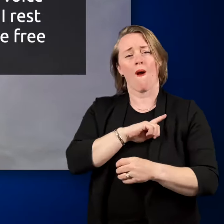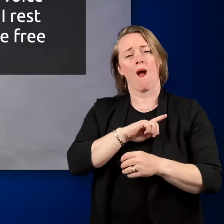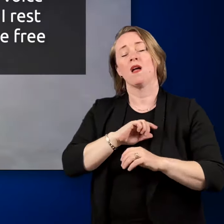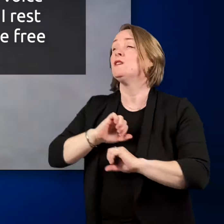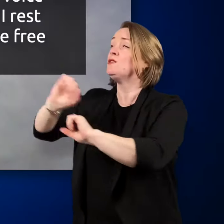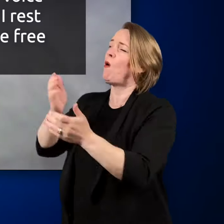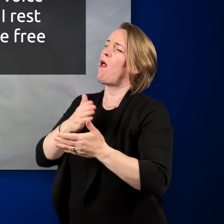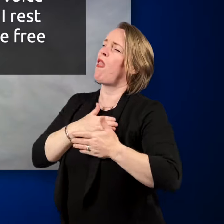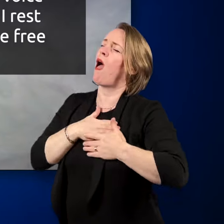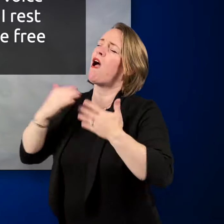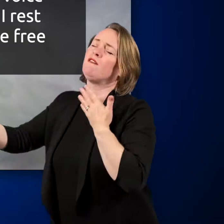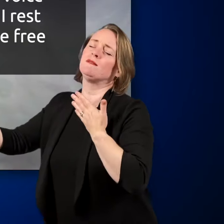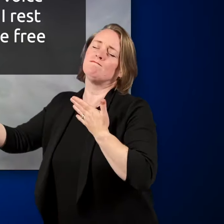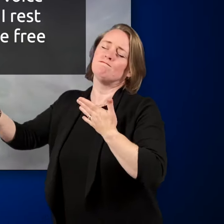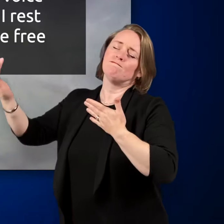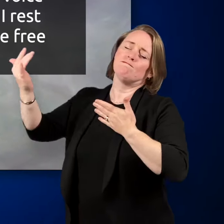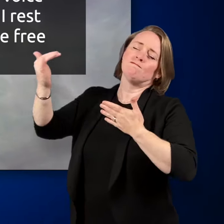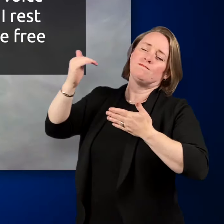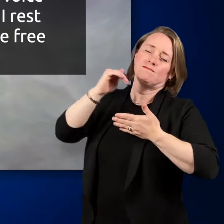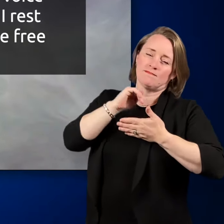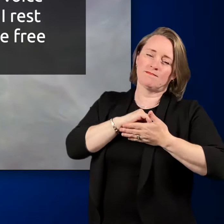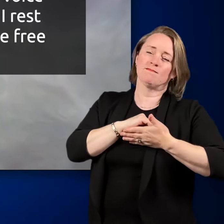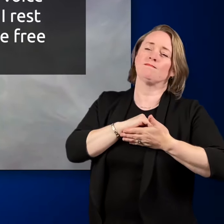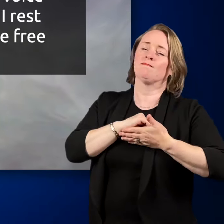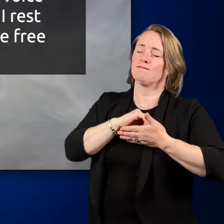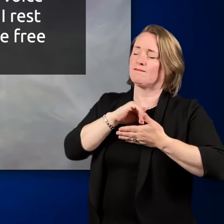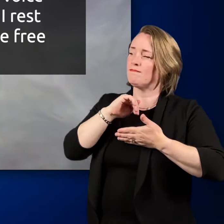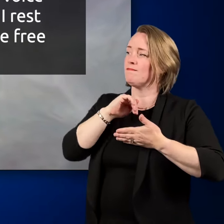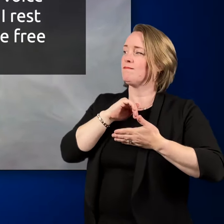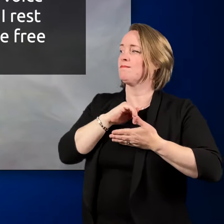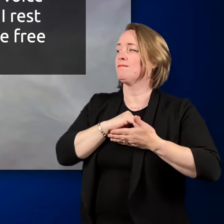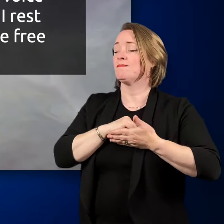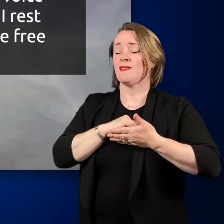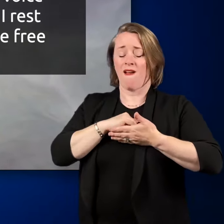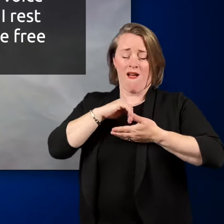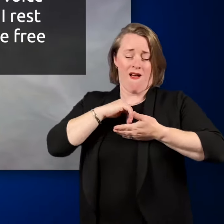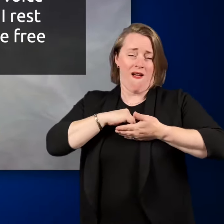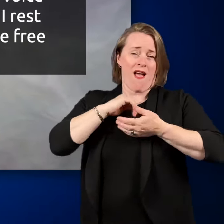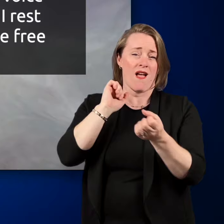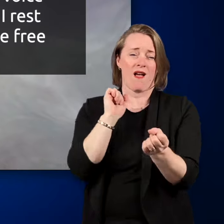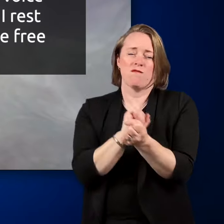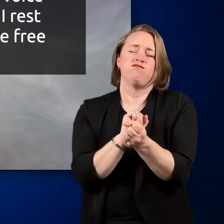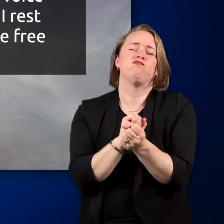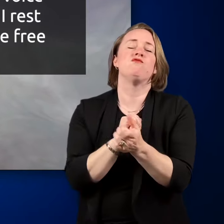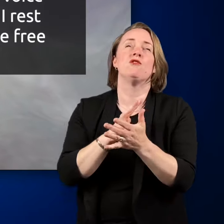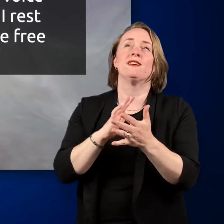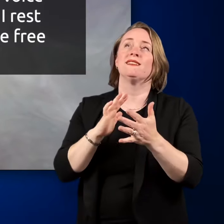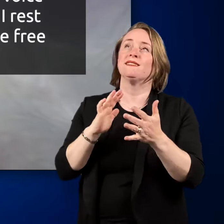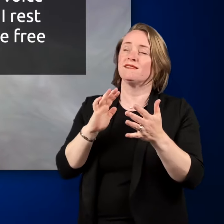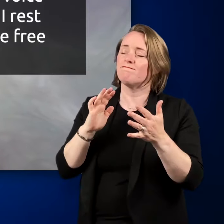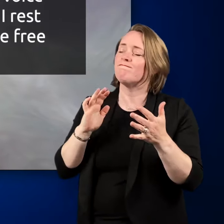love come to me and set me free.